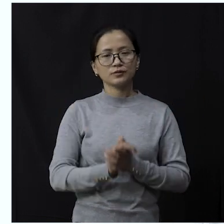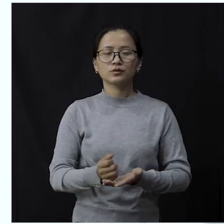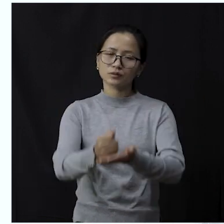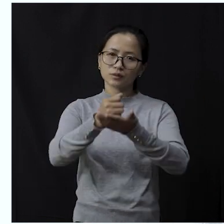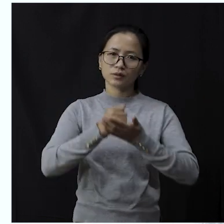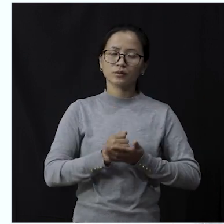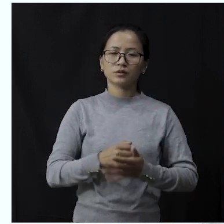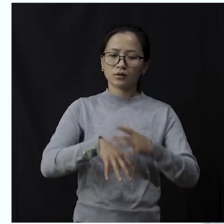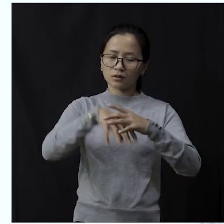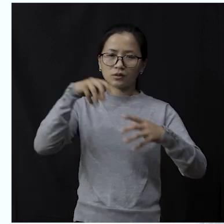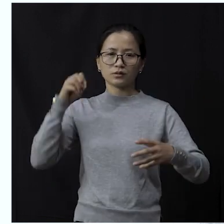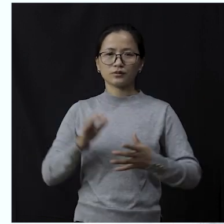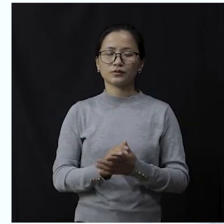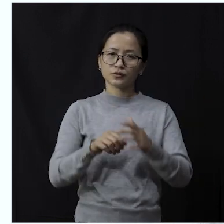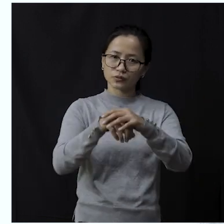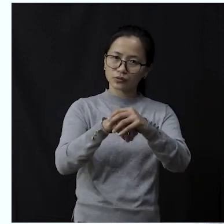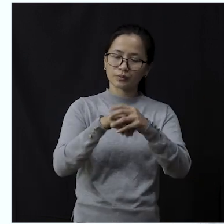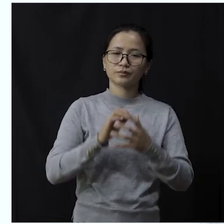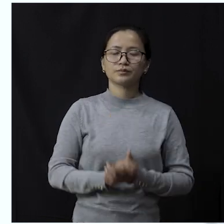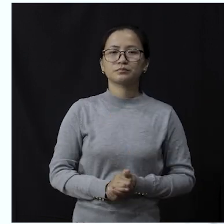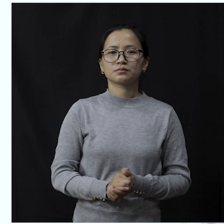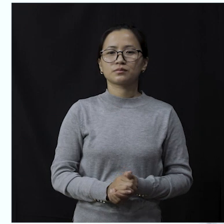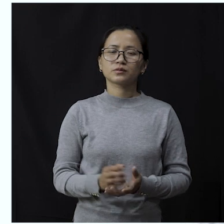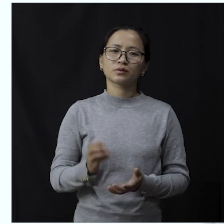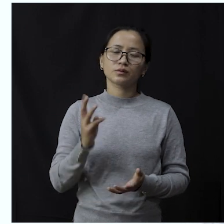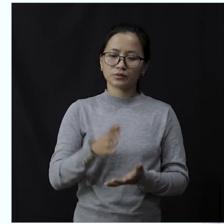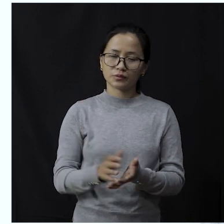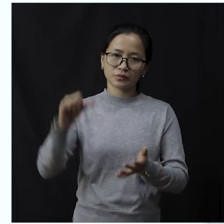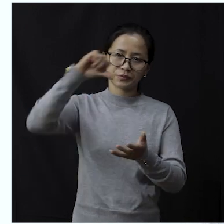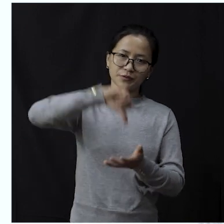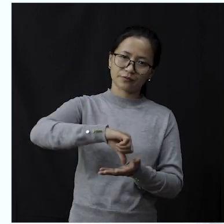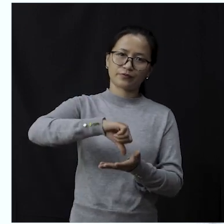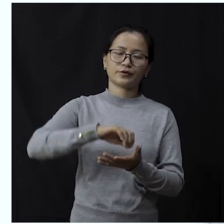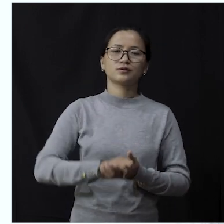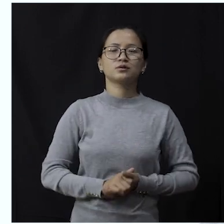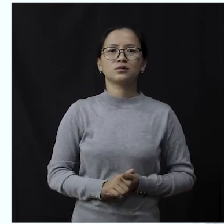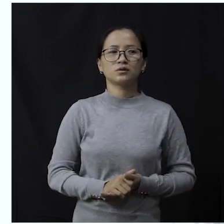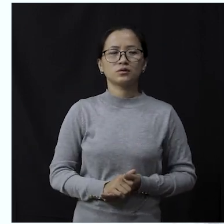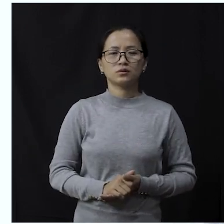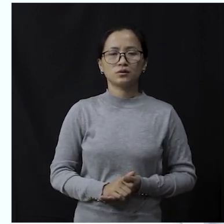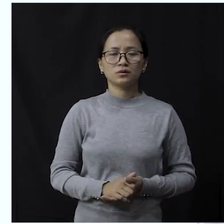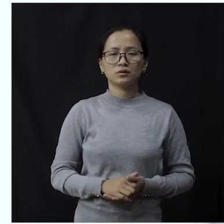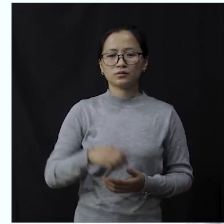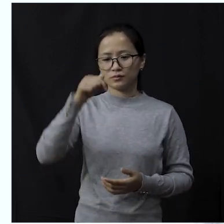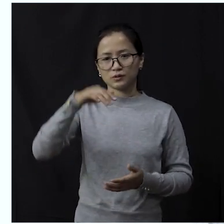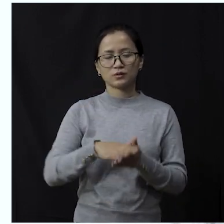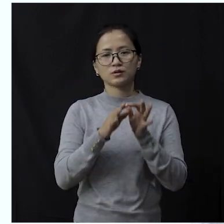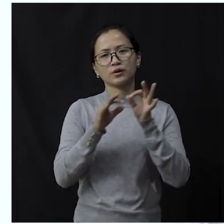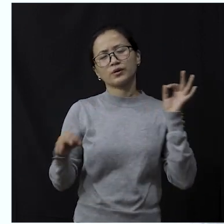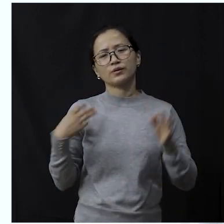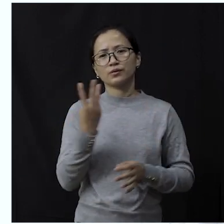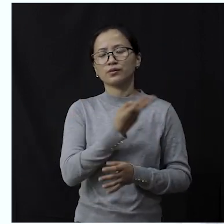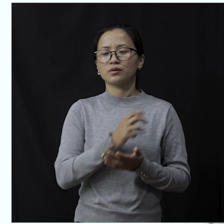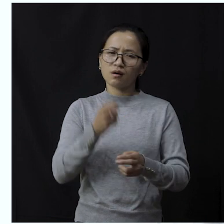helped them to get out of the trap, or else they would be in failure, okay? So, from this story, we